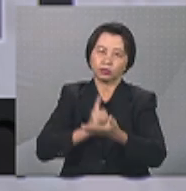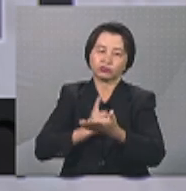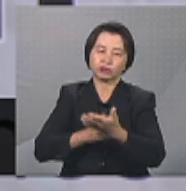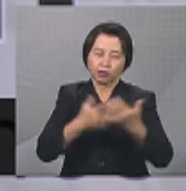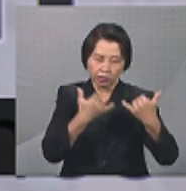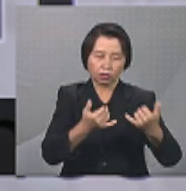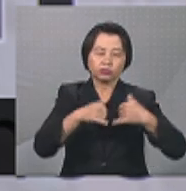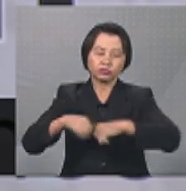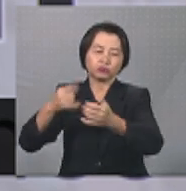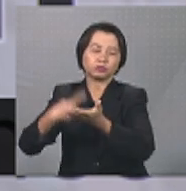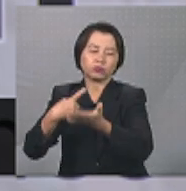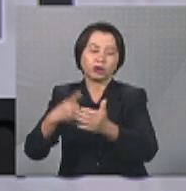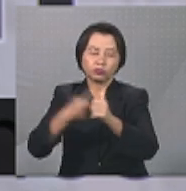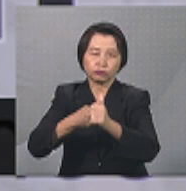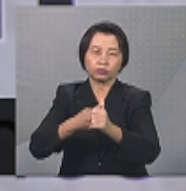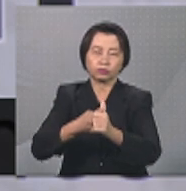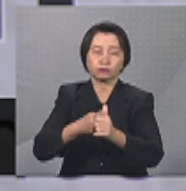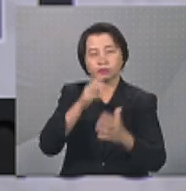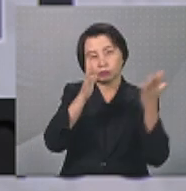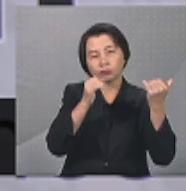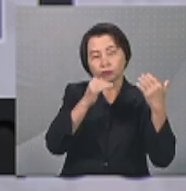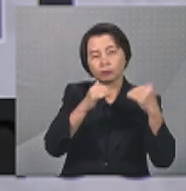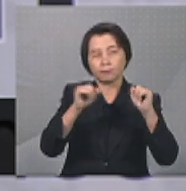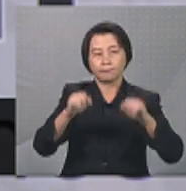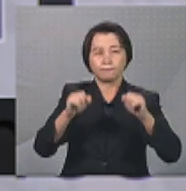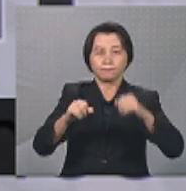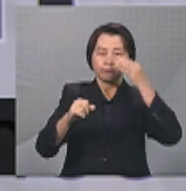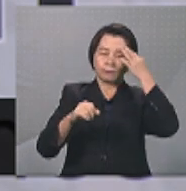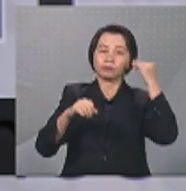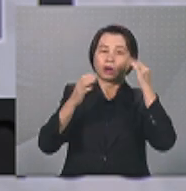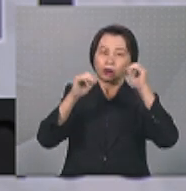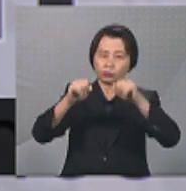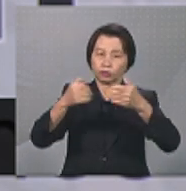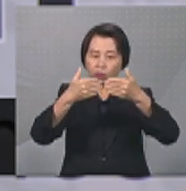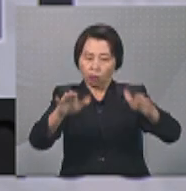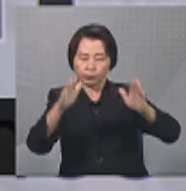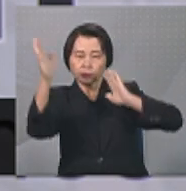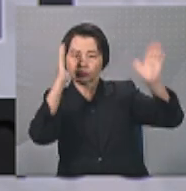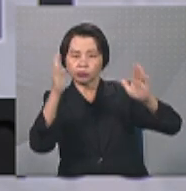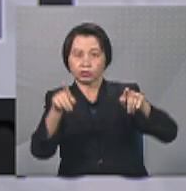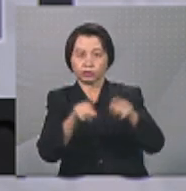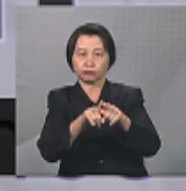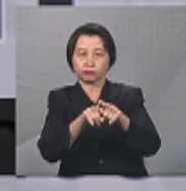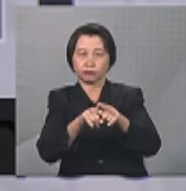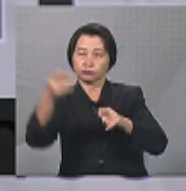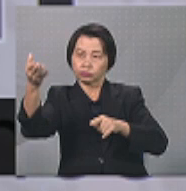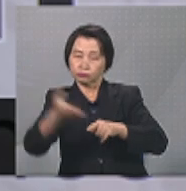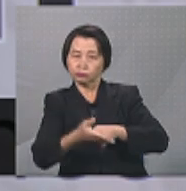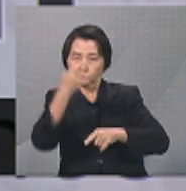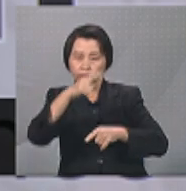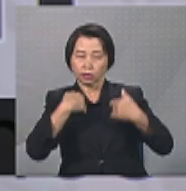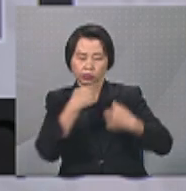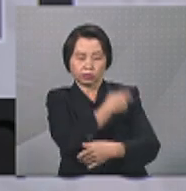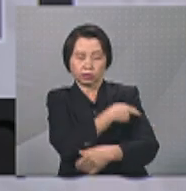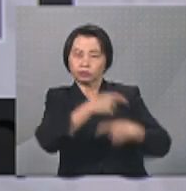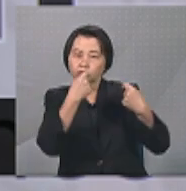with them, and hopefully we can actually open Malaysia as a gateway for them to have a clinical